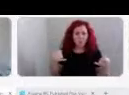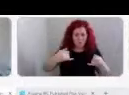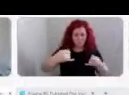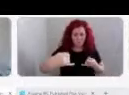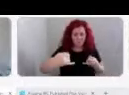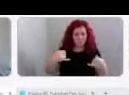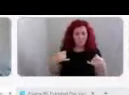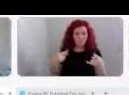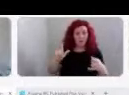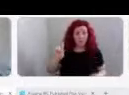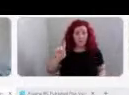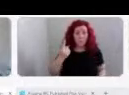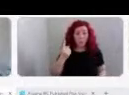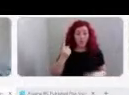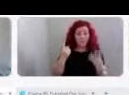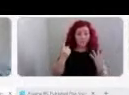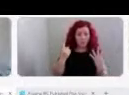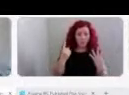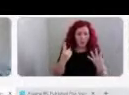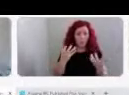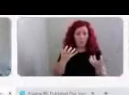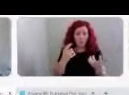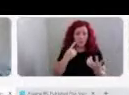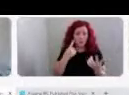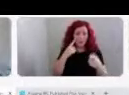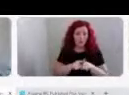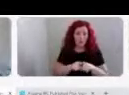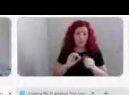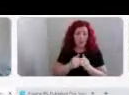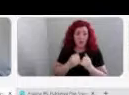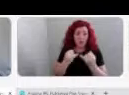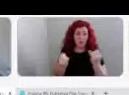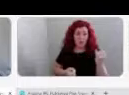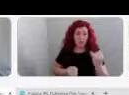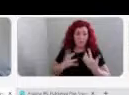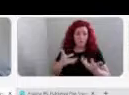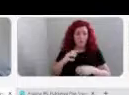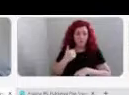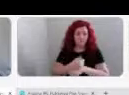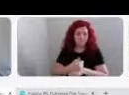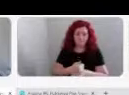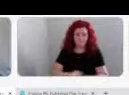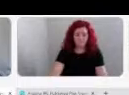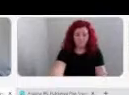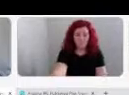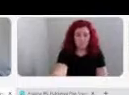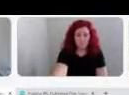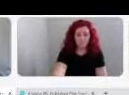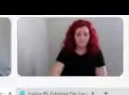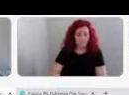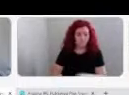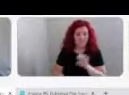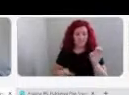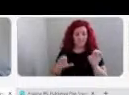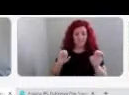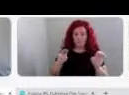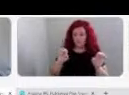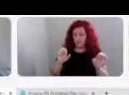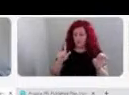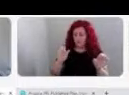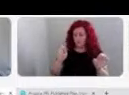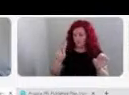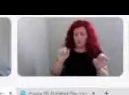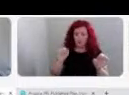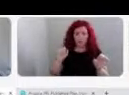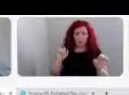4. i just wanted to say that i really agree with how these lines are drawn i think some of those like east camelback arcadia neighbor